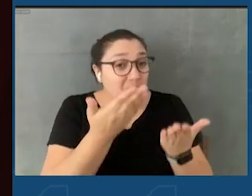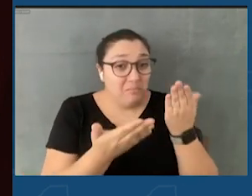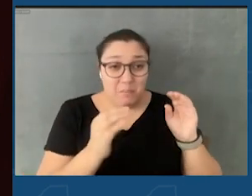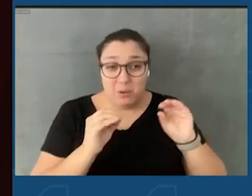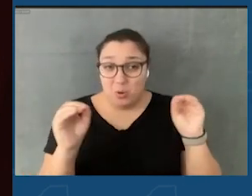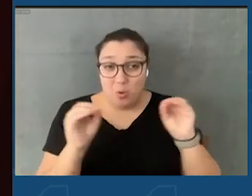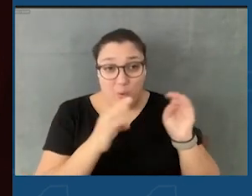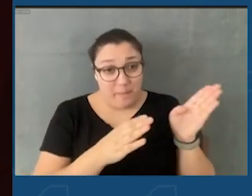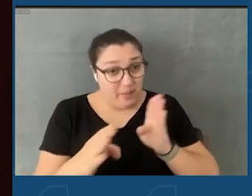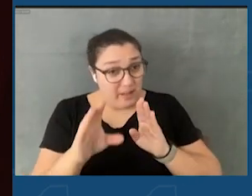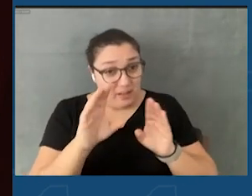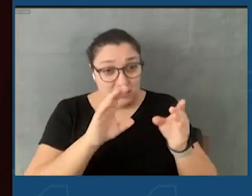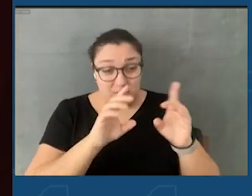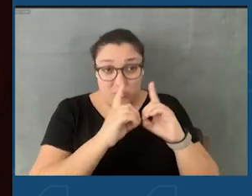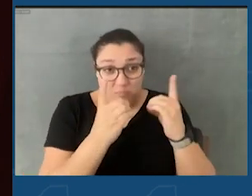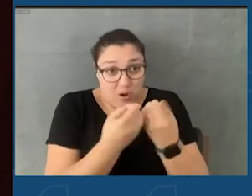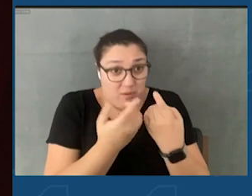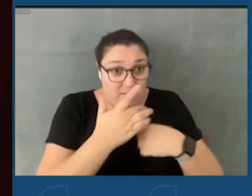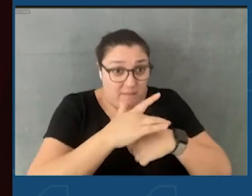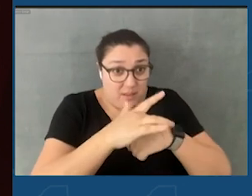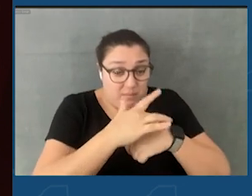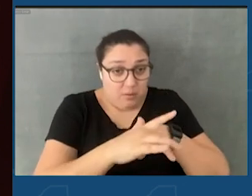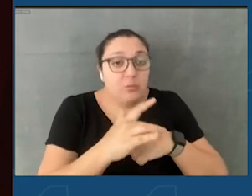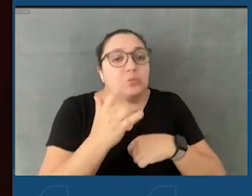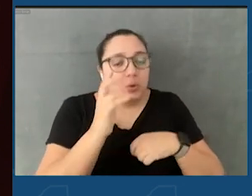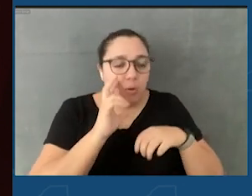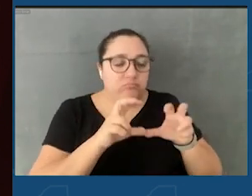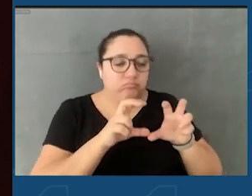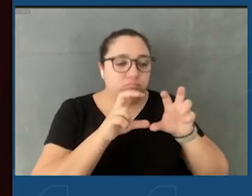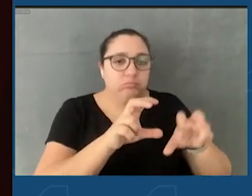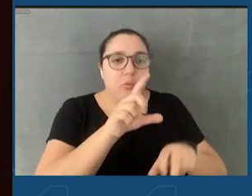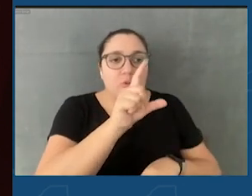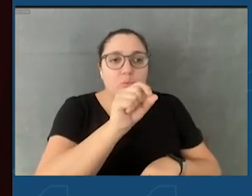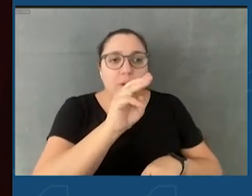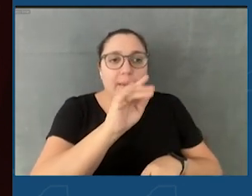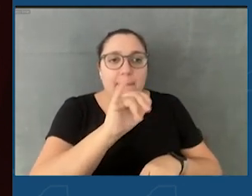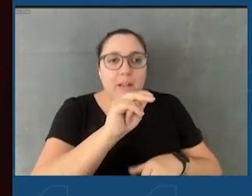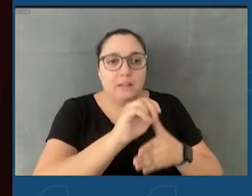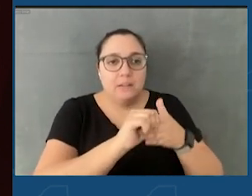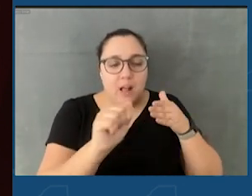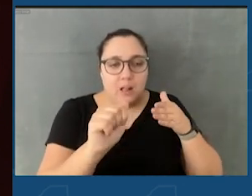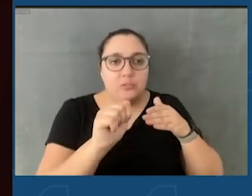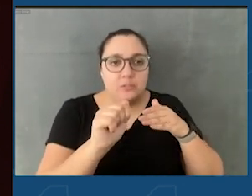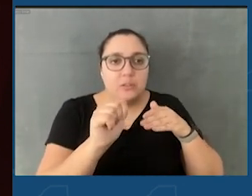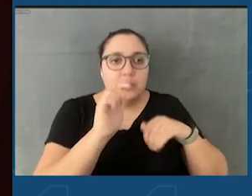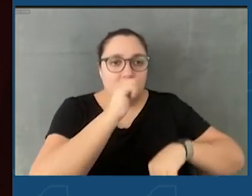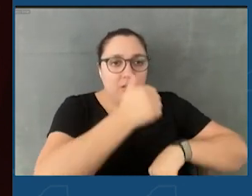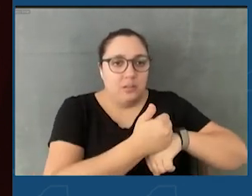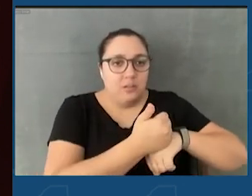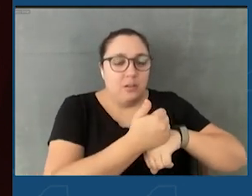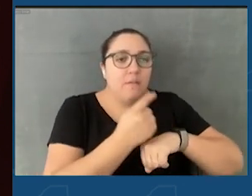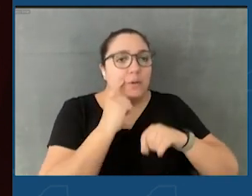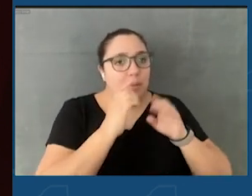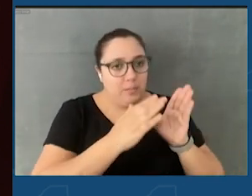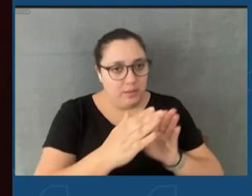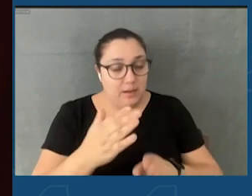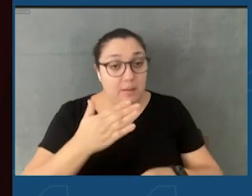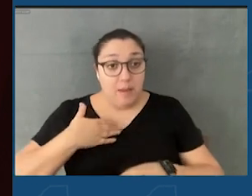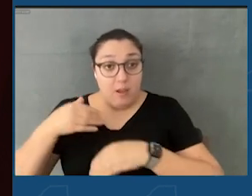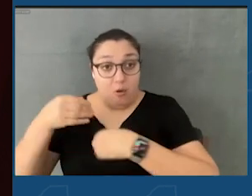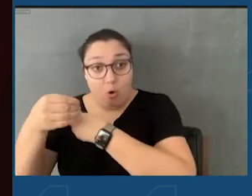It's a challenge. So we're putting $20 million into a fund to help with your planning. My Office of Housing and